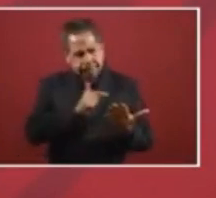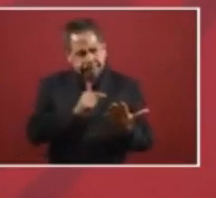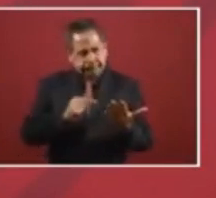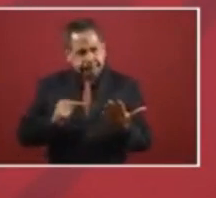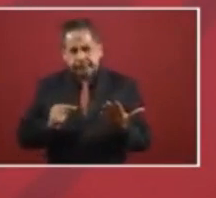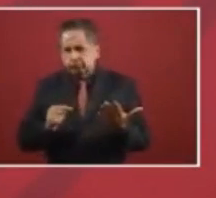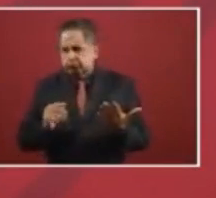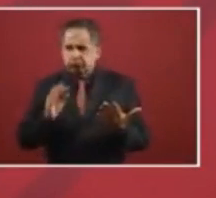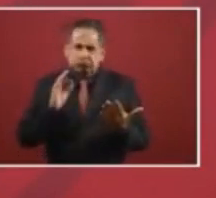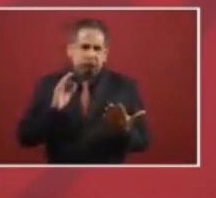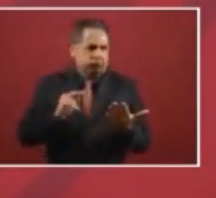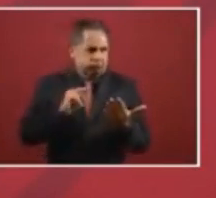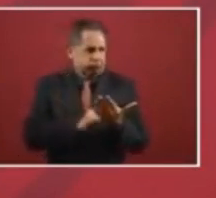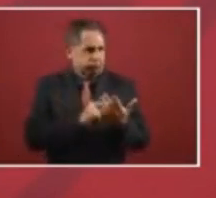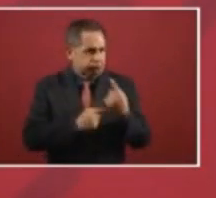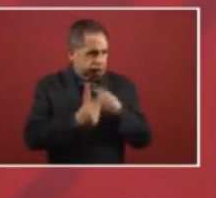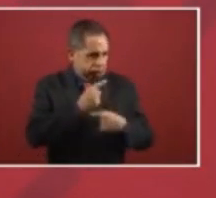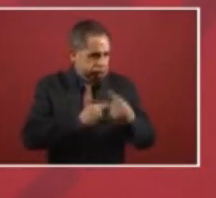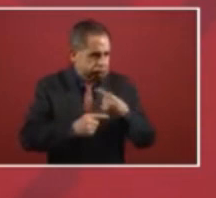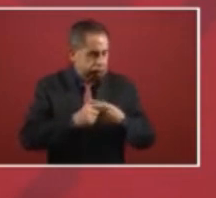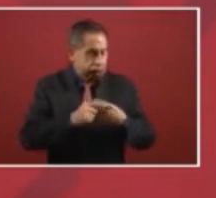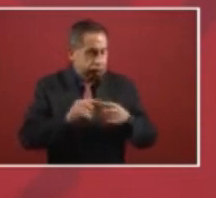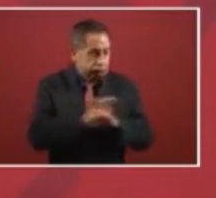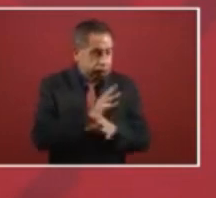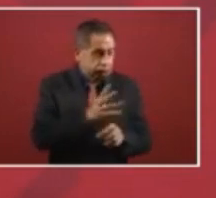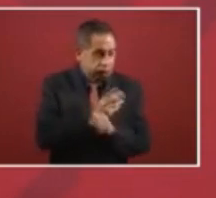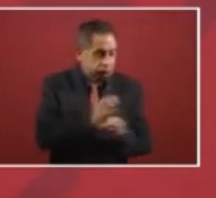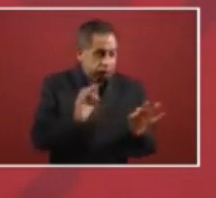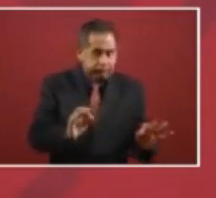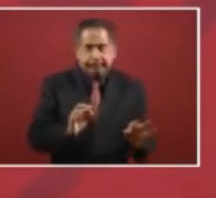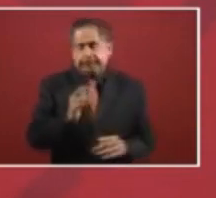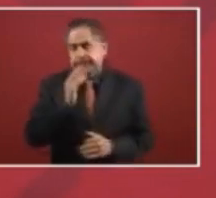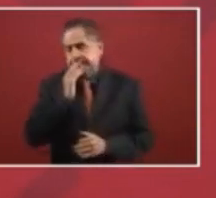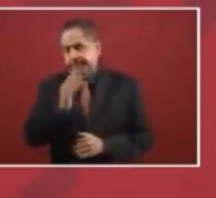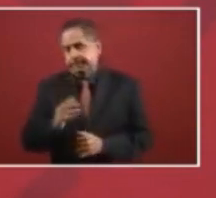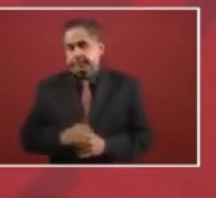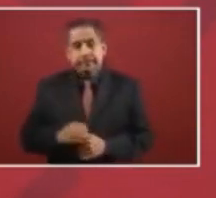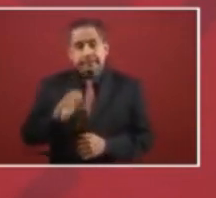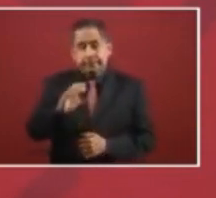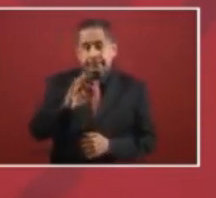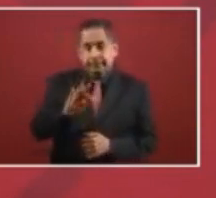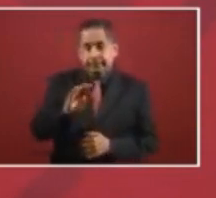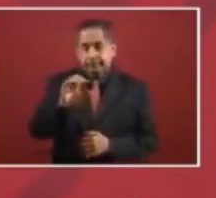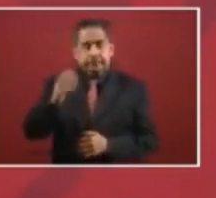regarding the entire amount that was received.